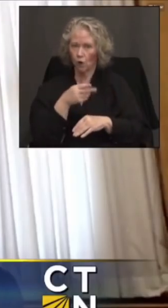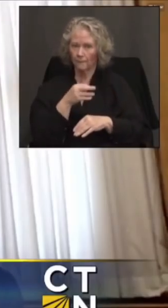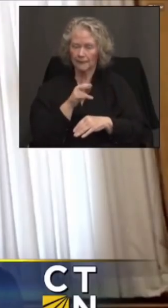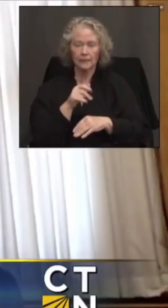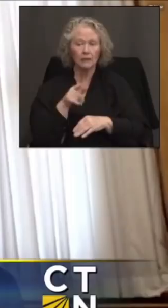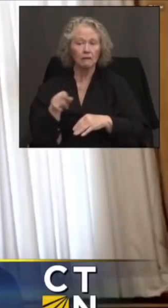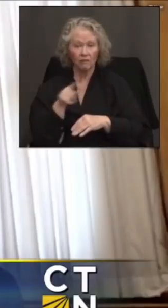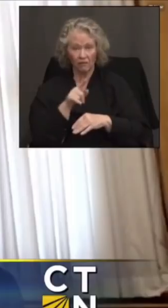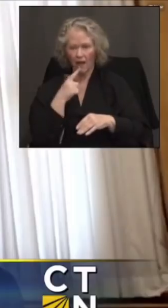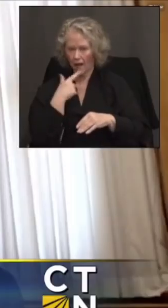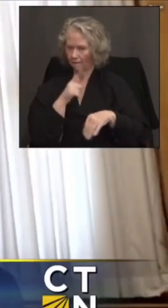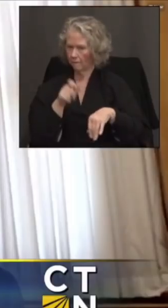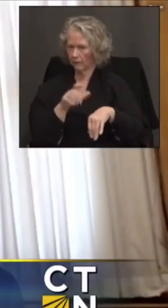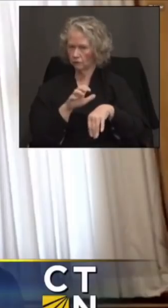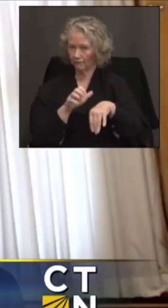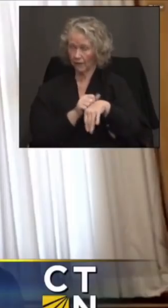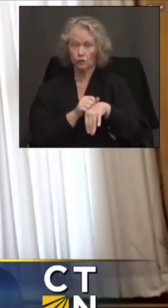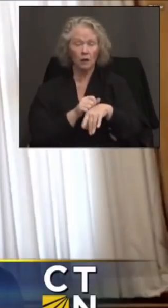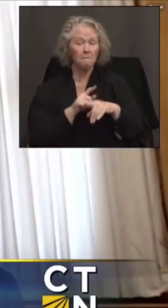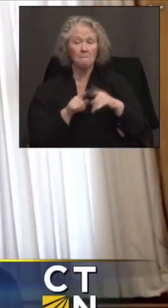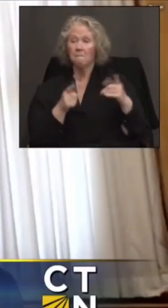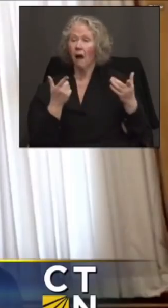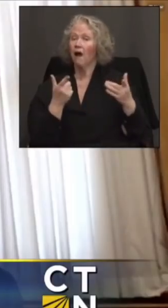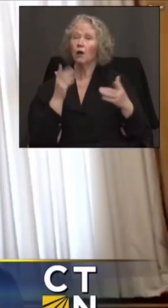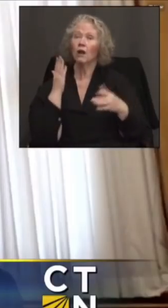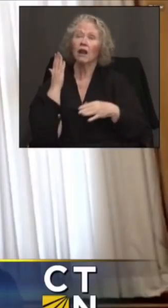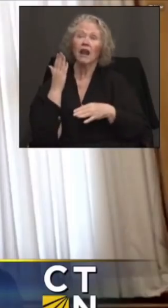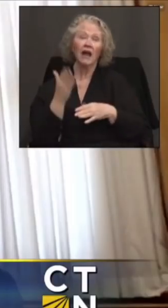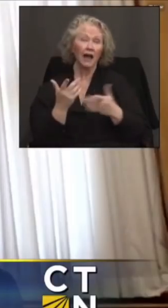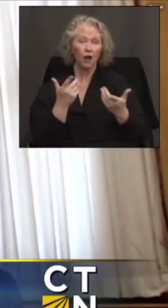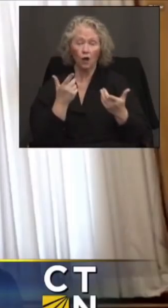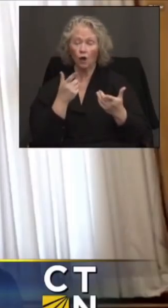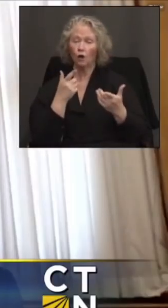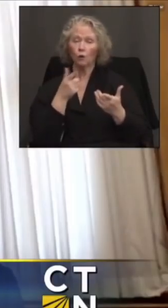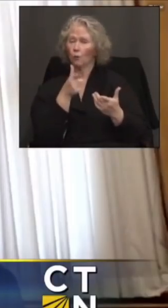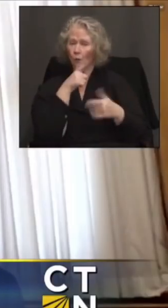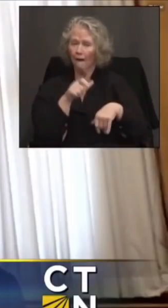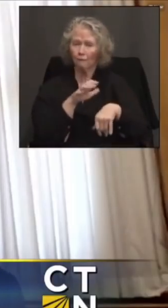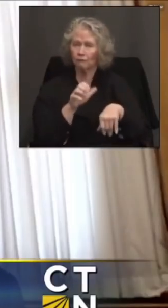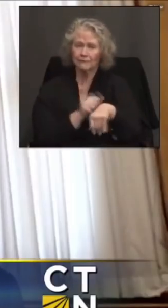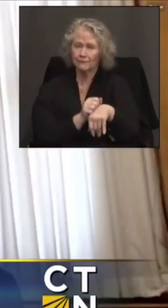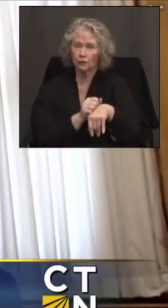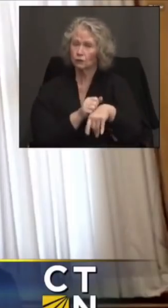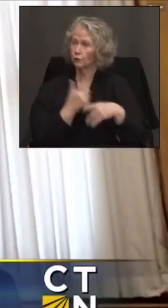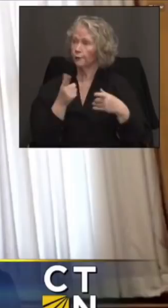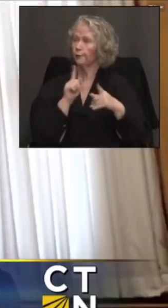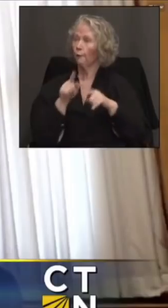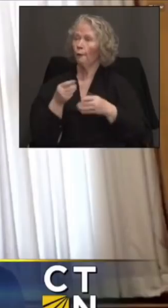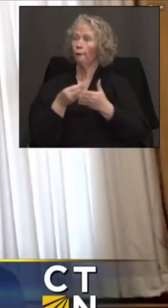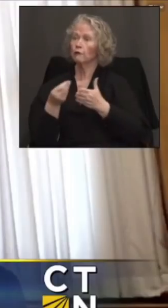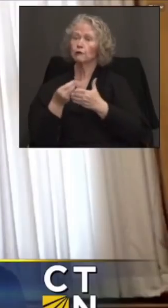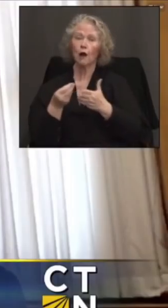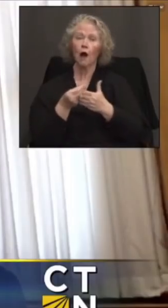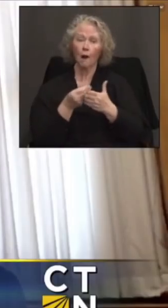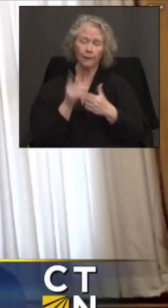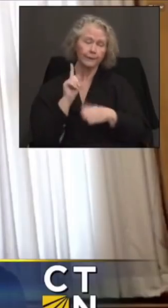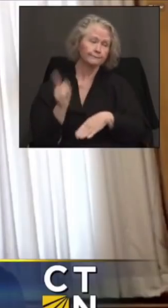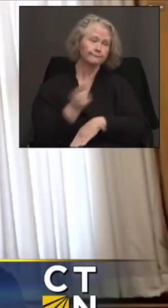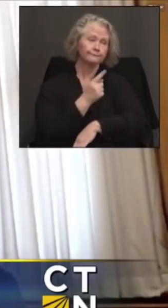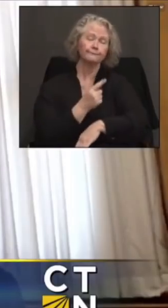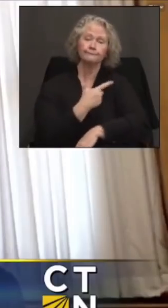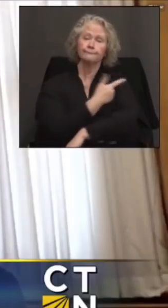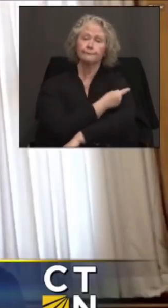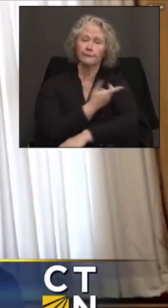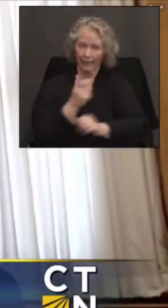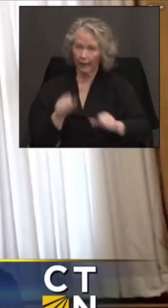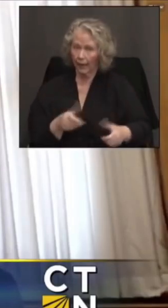very soon you'll be able to, just while you're out doing your grocery shopping, stop in and get a vaccination on the spot. We're also started this